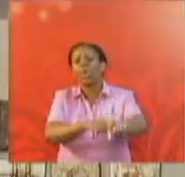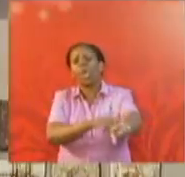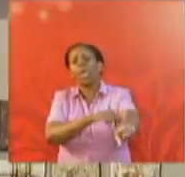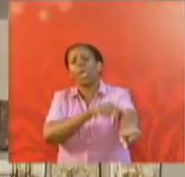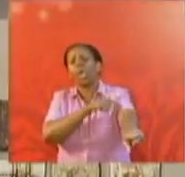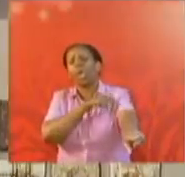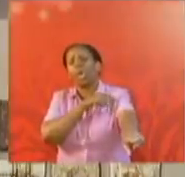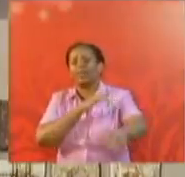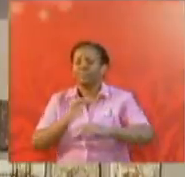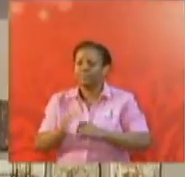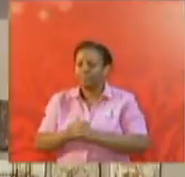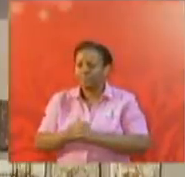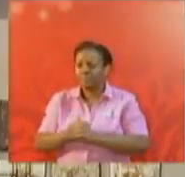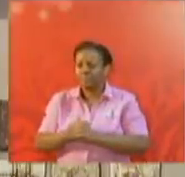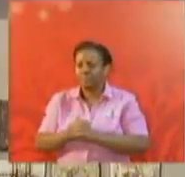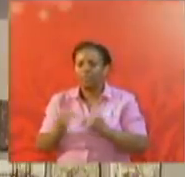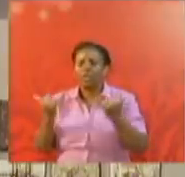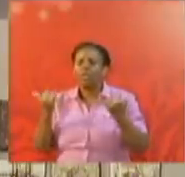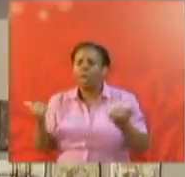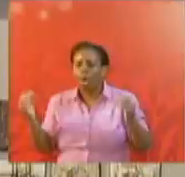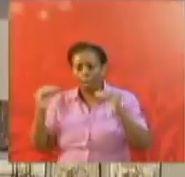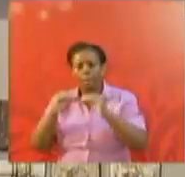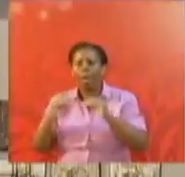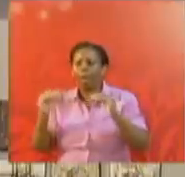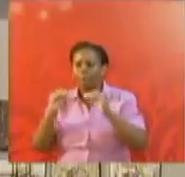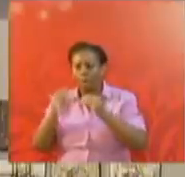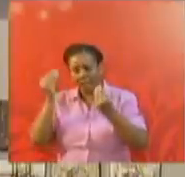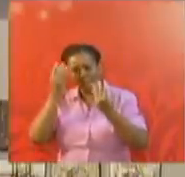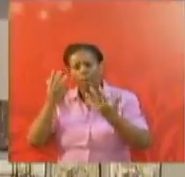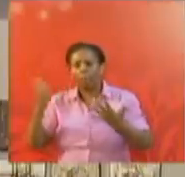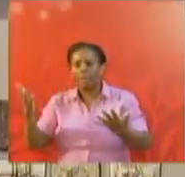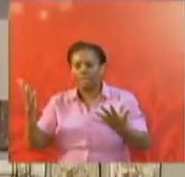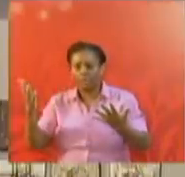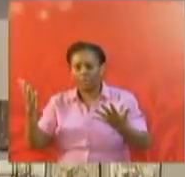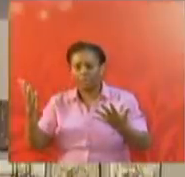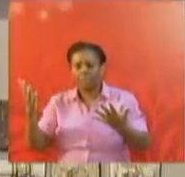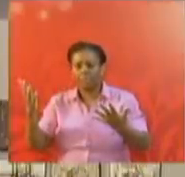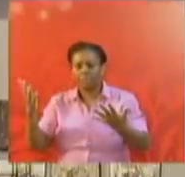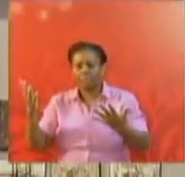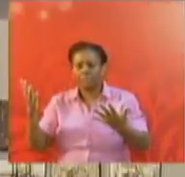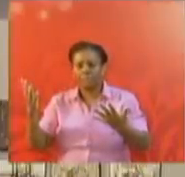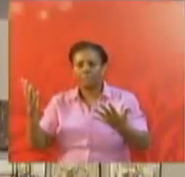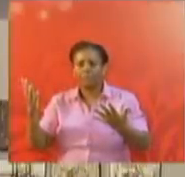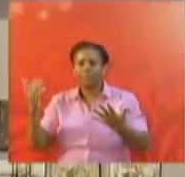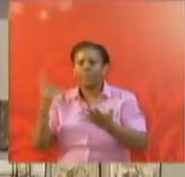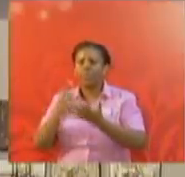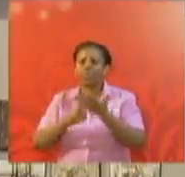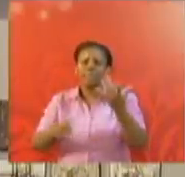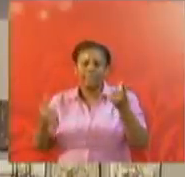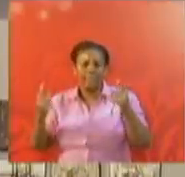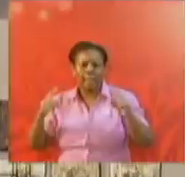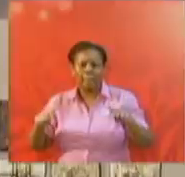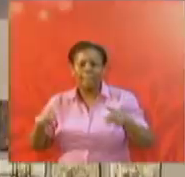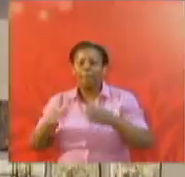on, we are compiling more and more evidence or information on what that presentation may look like in our population. So